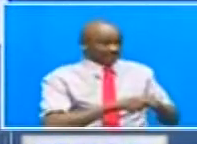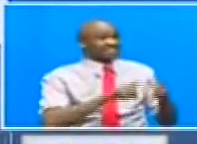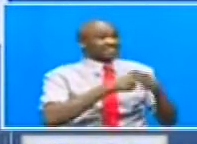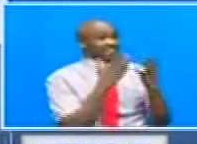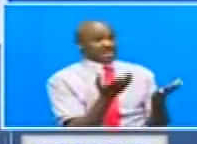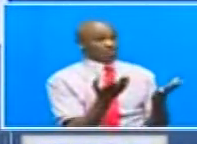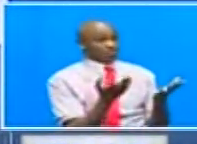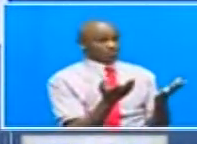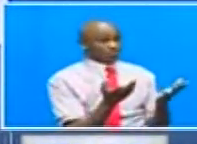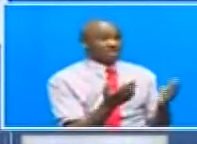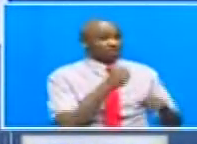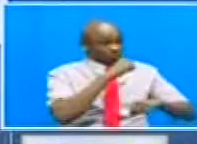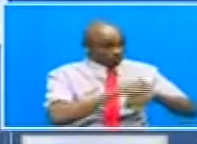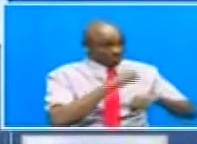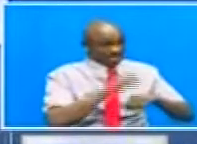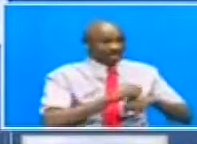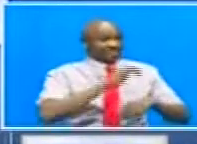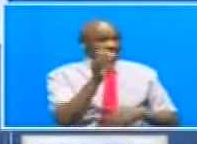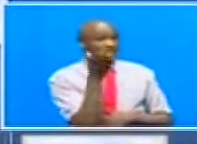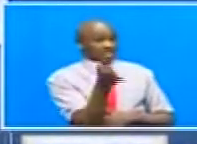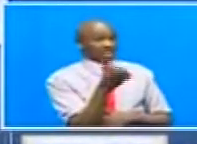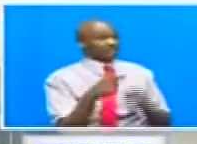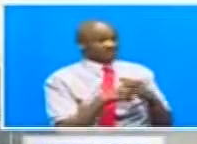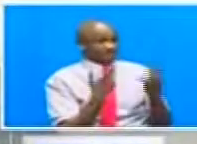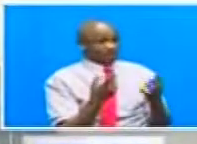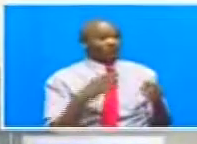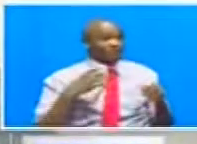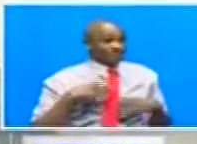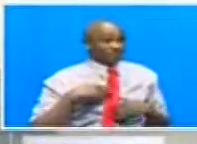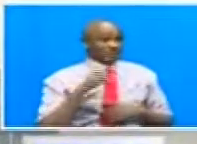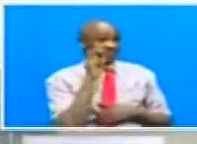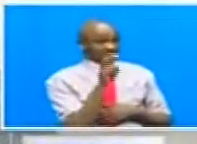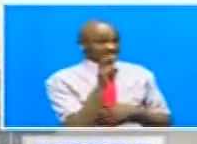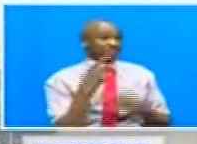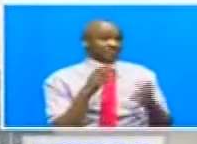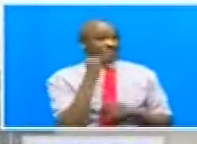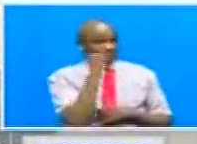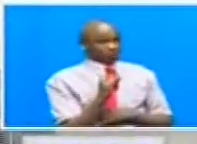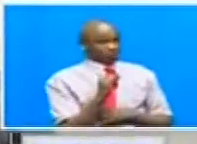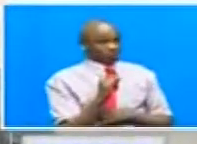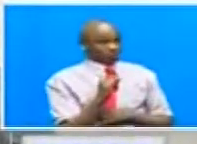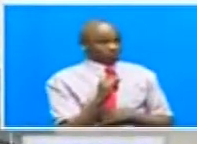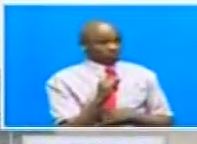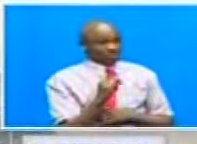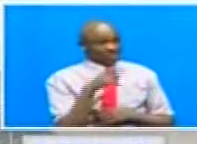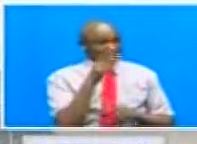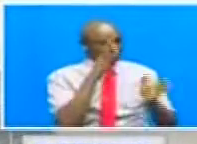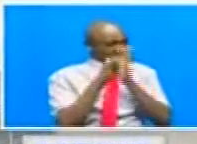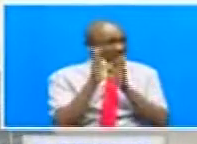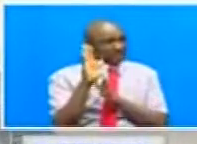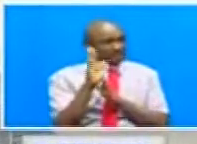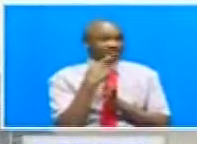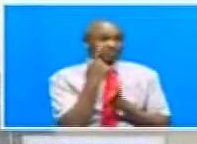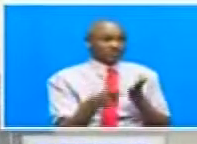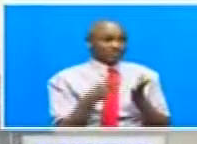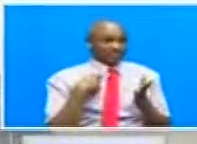for example, in schools in urban settings where the people consider, powerful individuals consider mm-hmm. this to be very strategic, mm-hmm. they